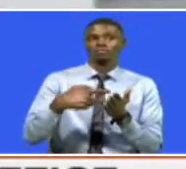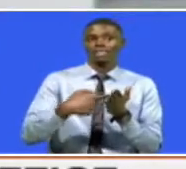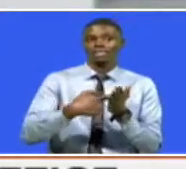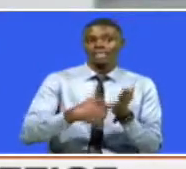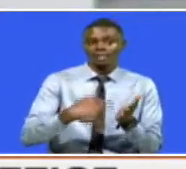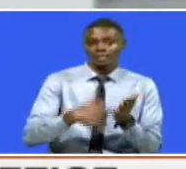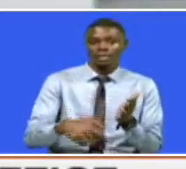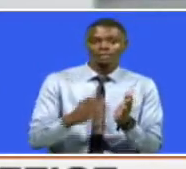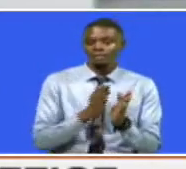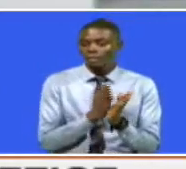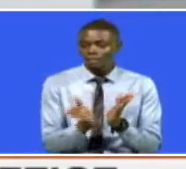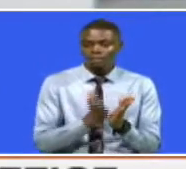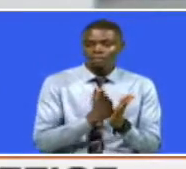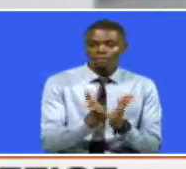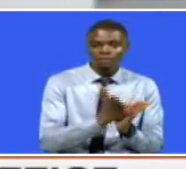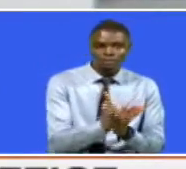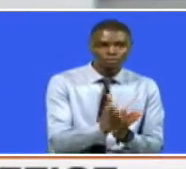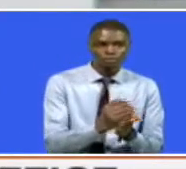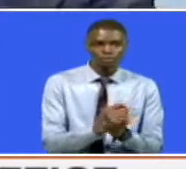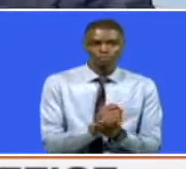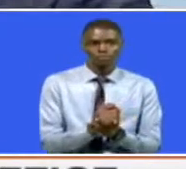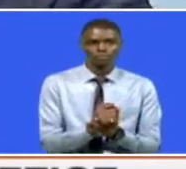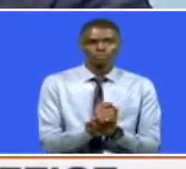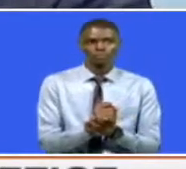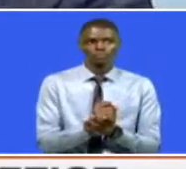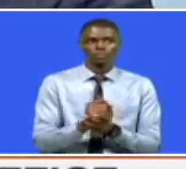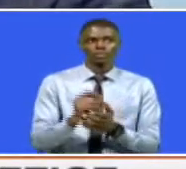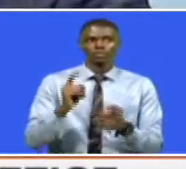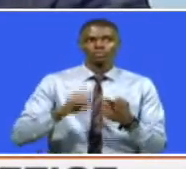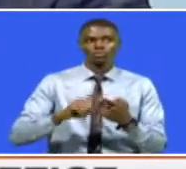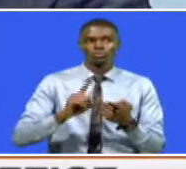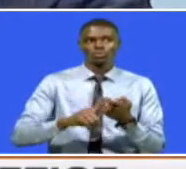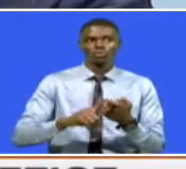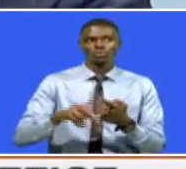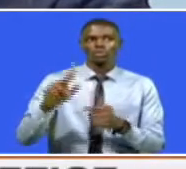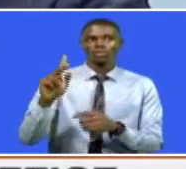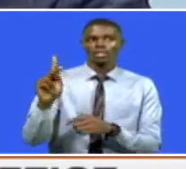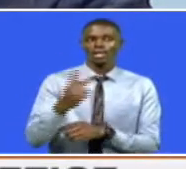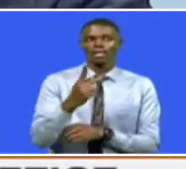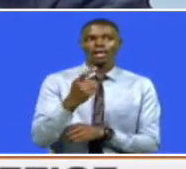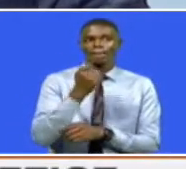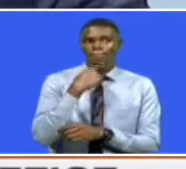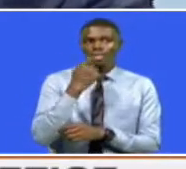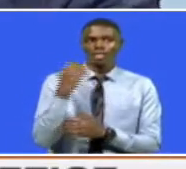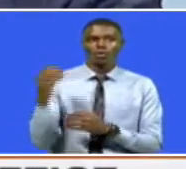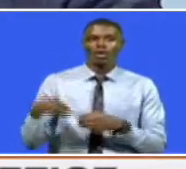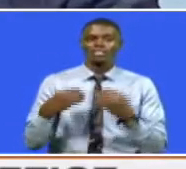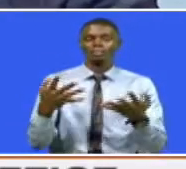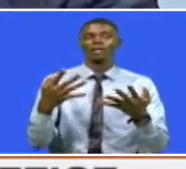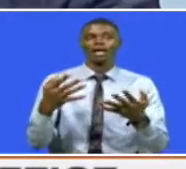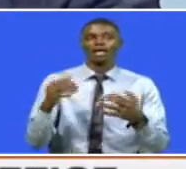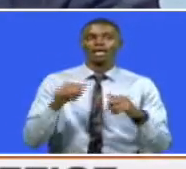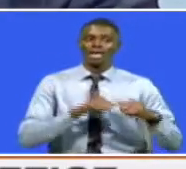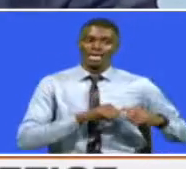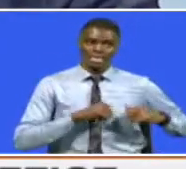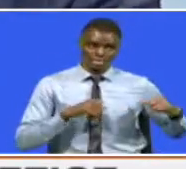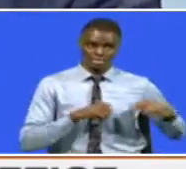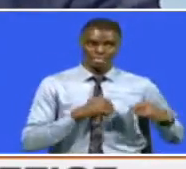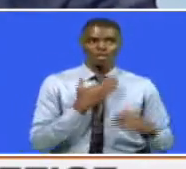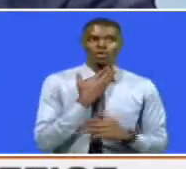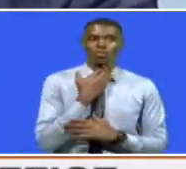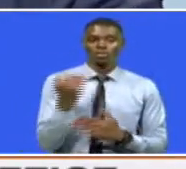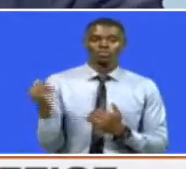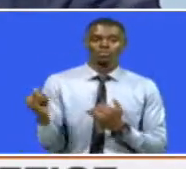have witnessed within that sector, more so related to entities like the Kenya Medical Supplies Agency. So we want